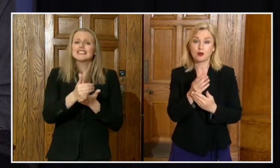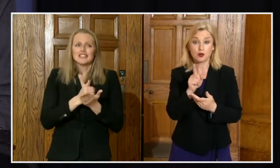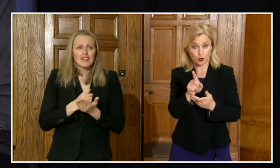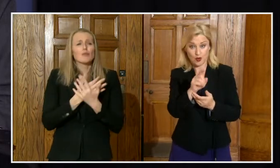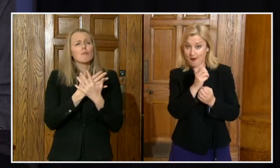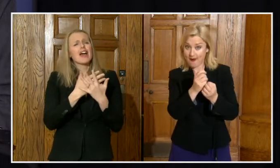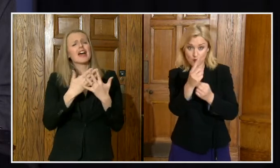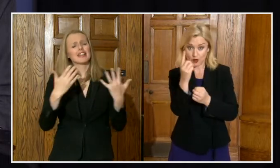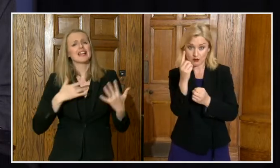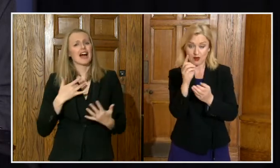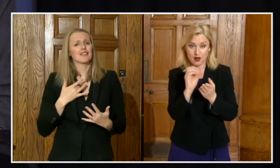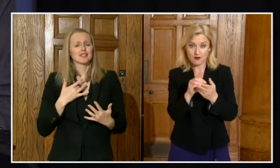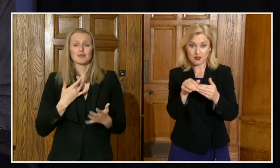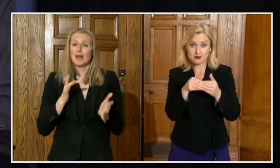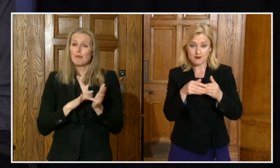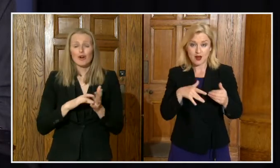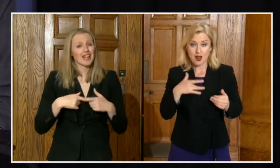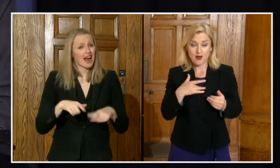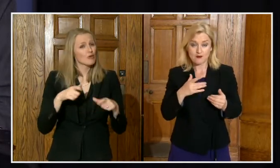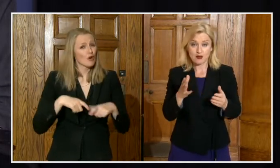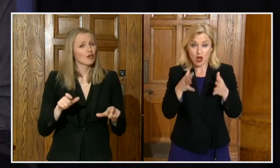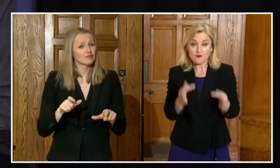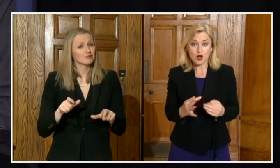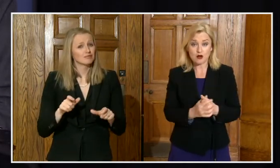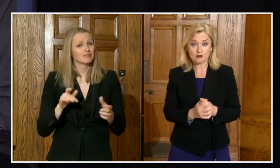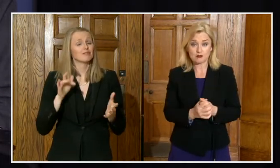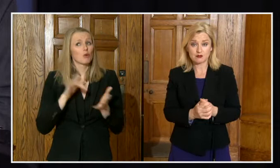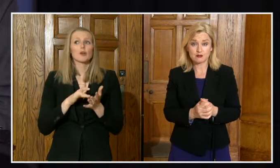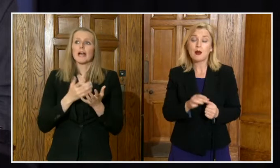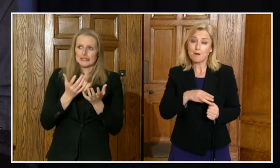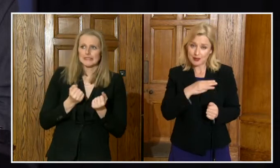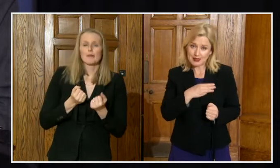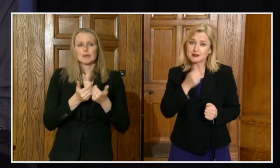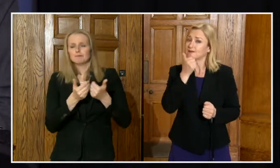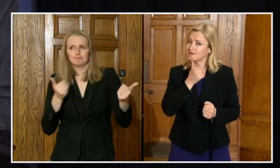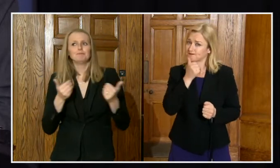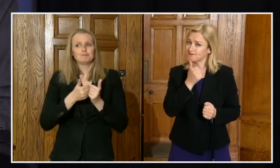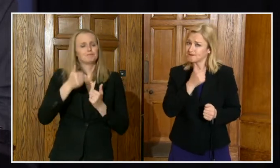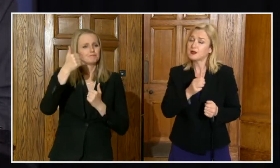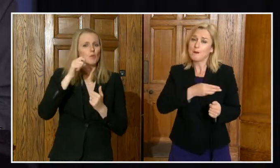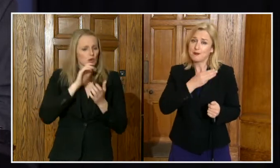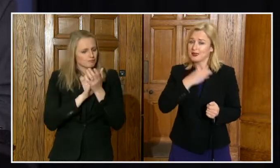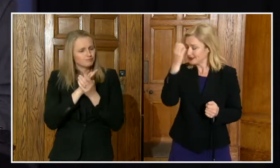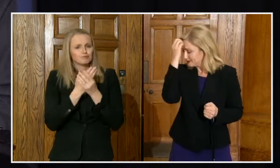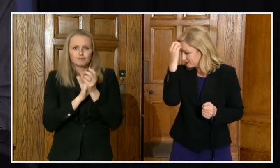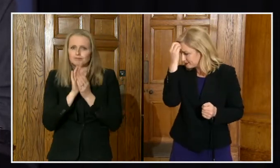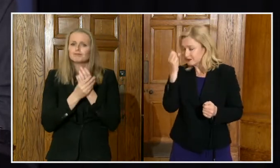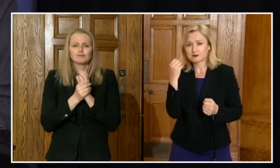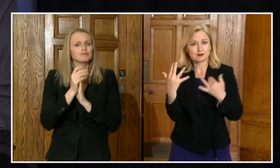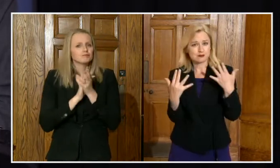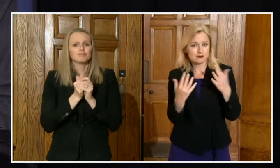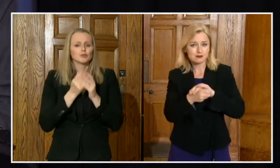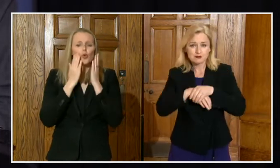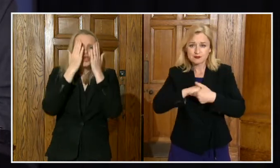the distance. It's important that you continue to heed the advice on social distancing and good respiratory and hand hygiene. It's